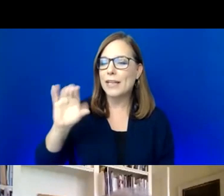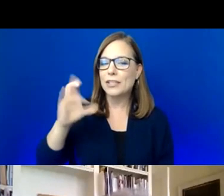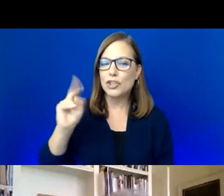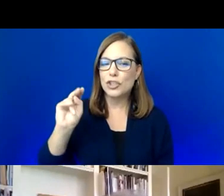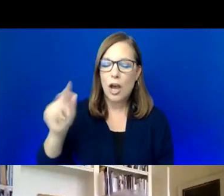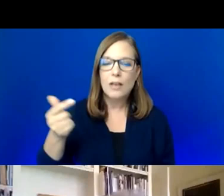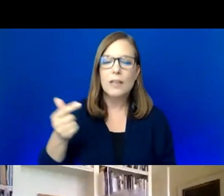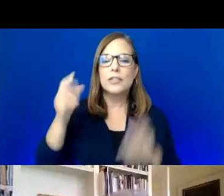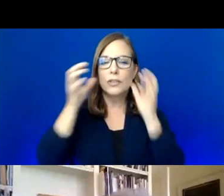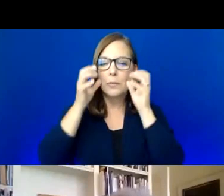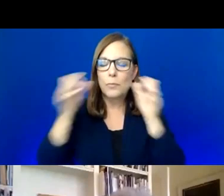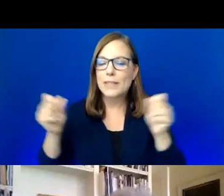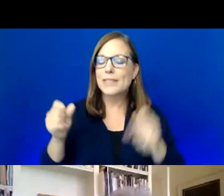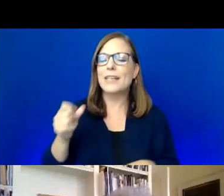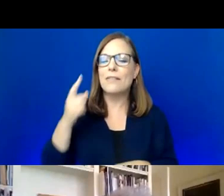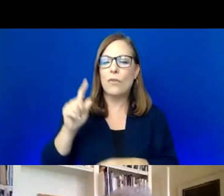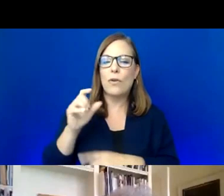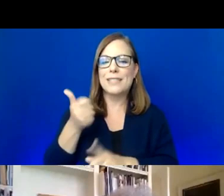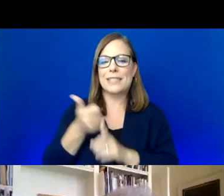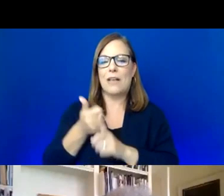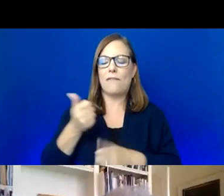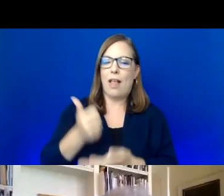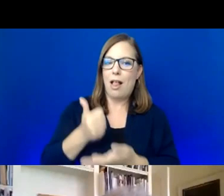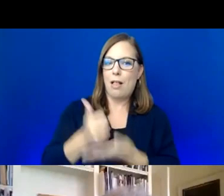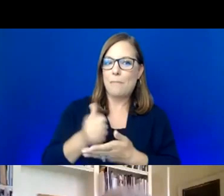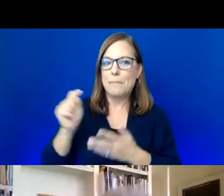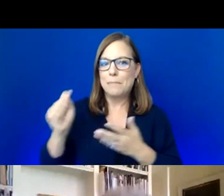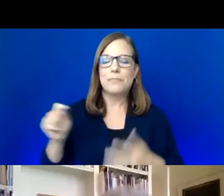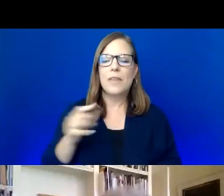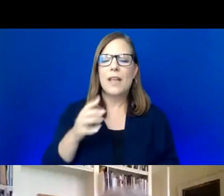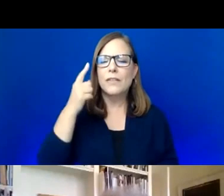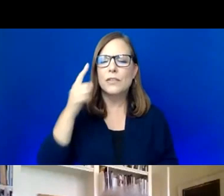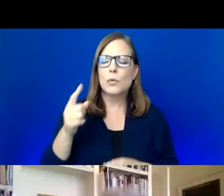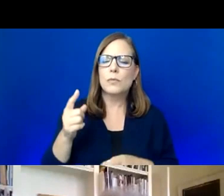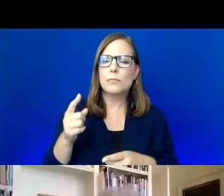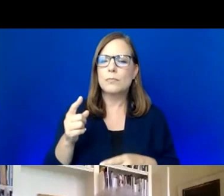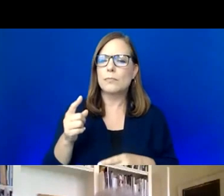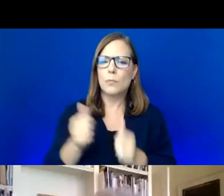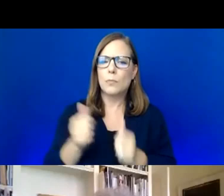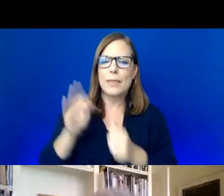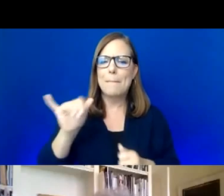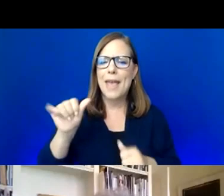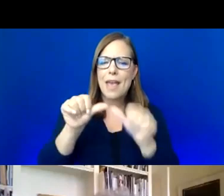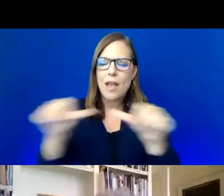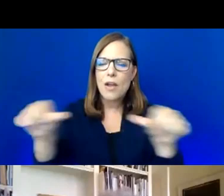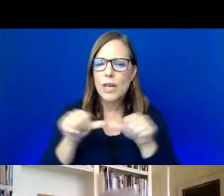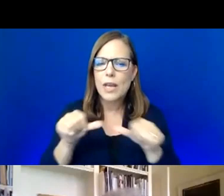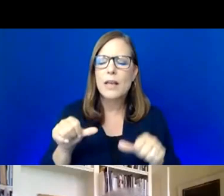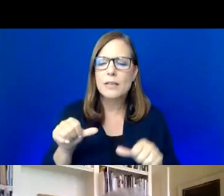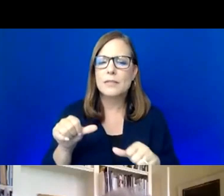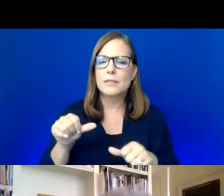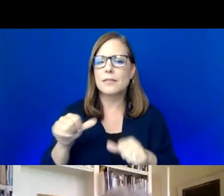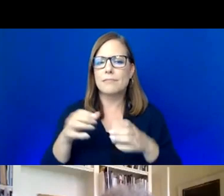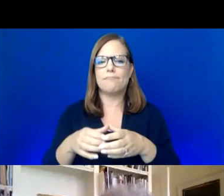Self-Help for the Elderly, to host the Bay Area CDA's Hub and Spoke webinar. One of the